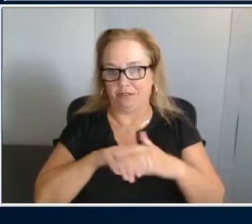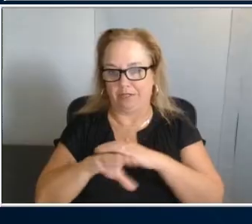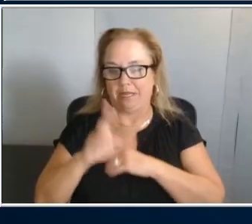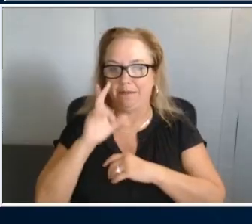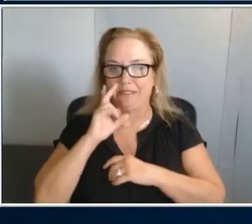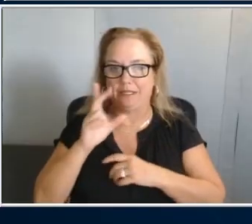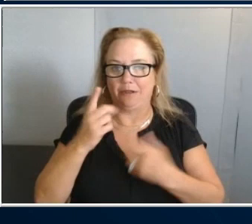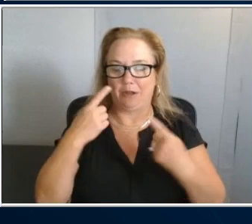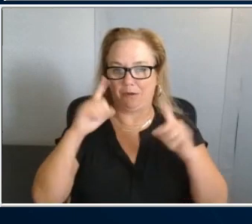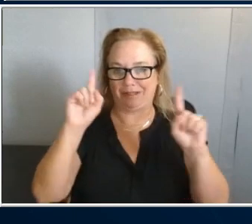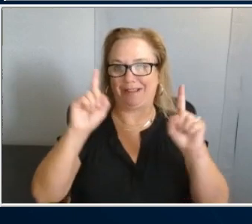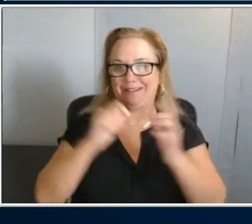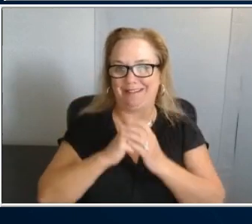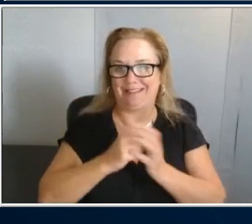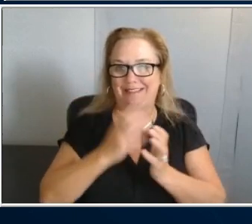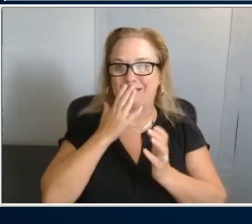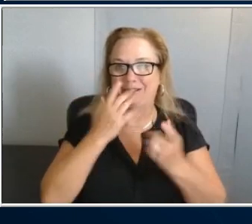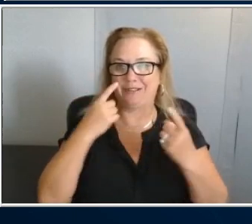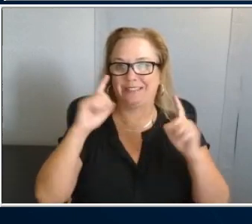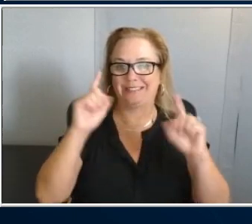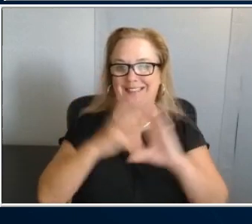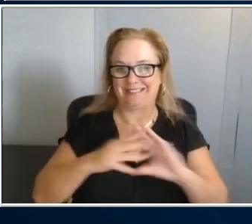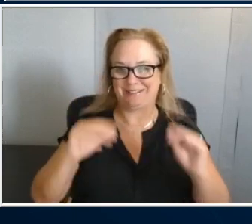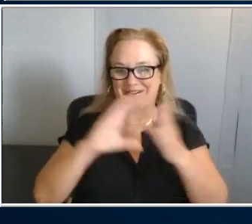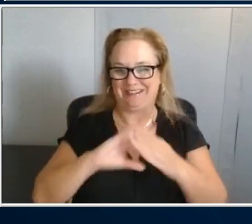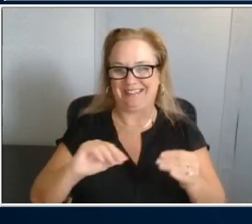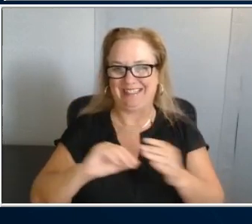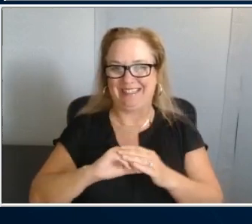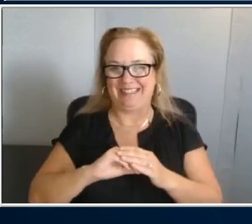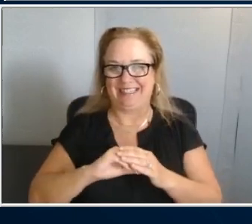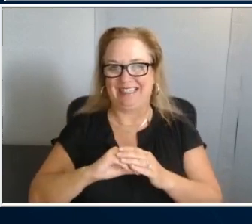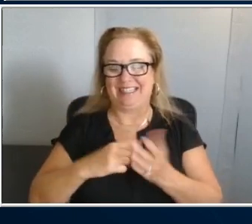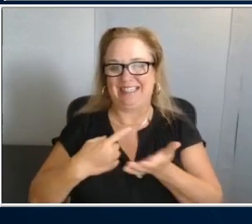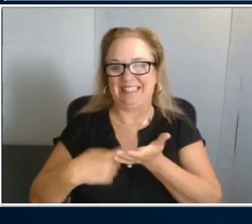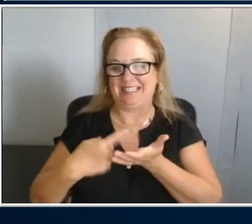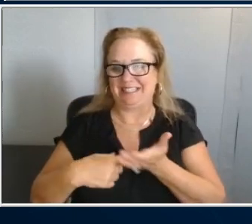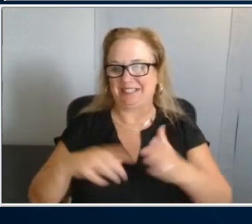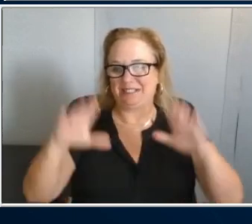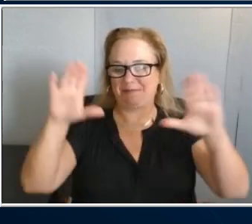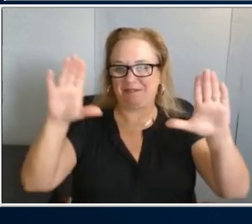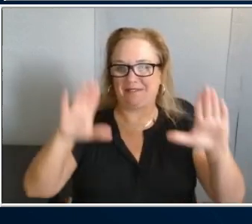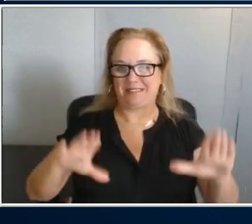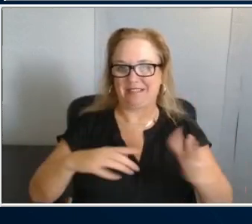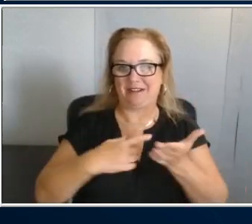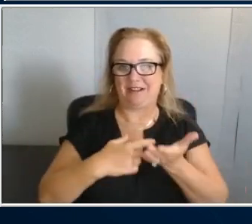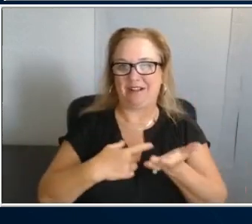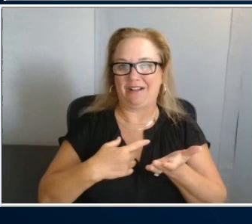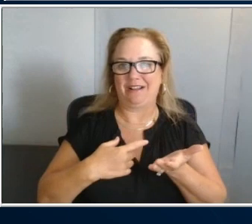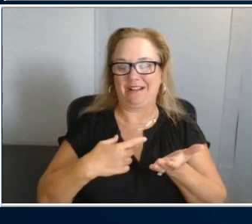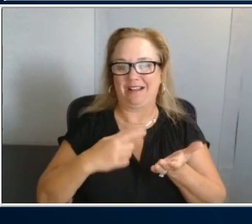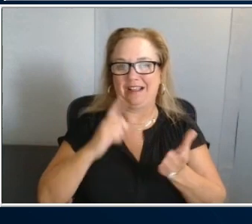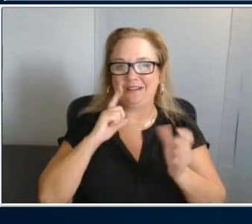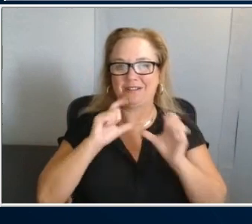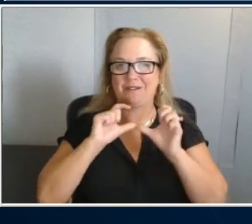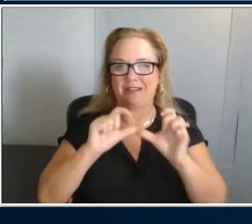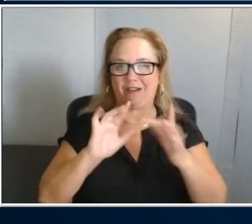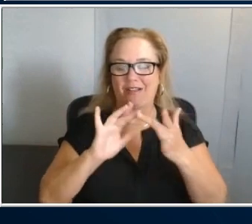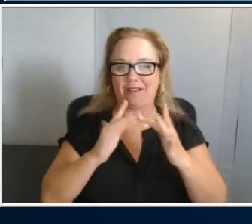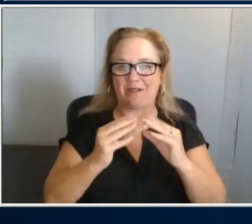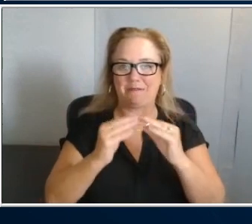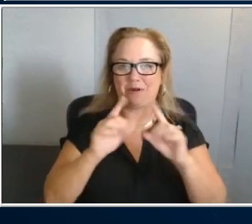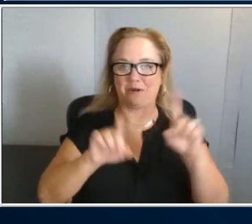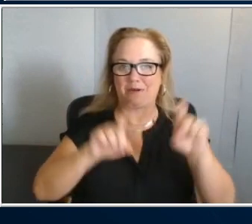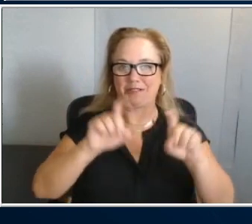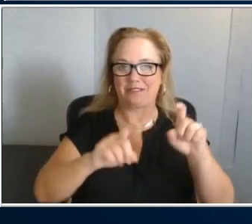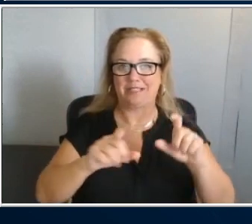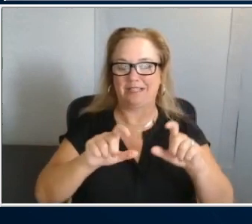out. That's a good success story. This discussion has been fantastic. Often the discussions continue online, so as we get more questions throughout the day, I'll